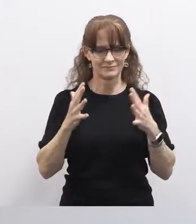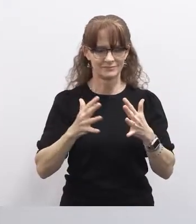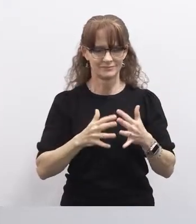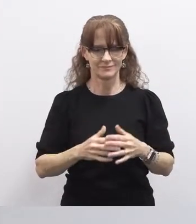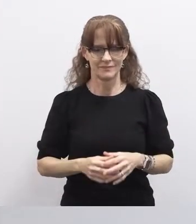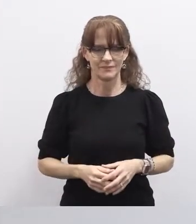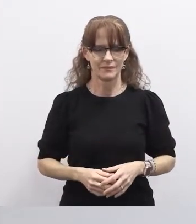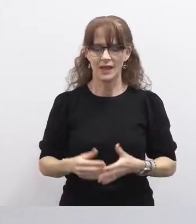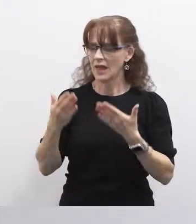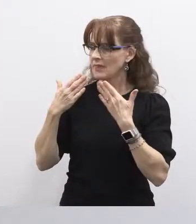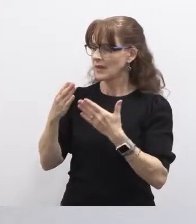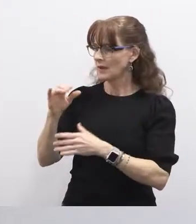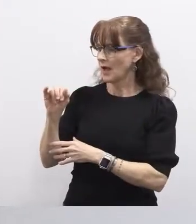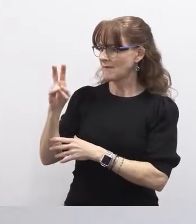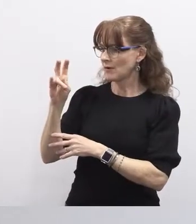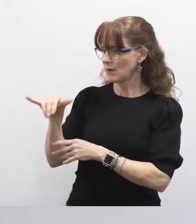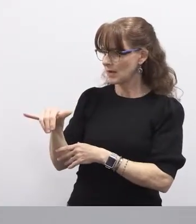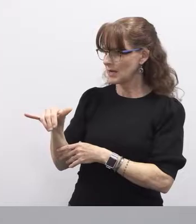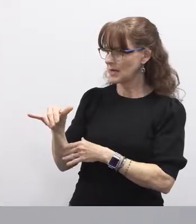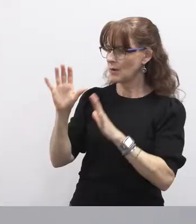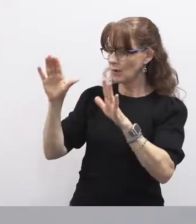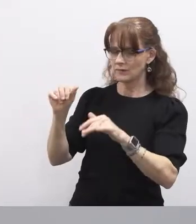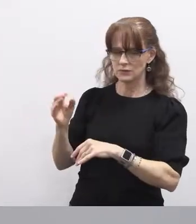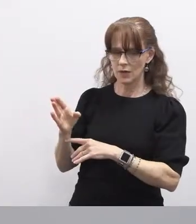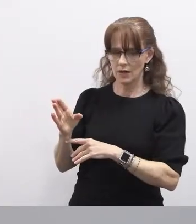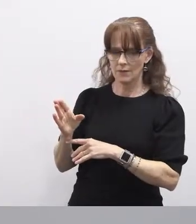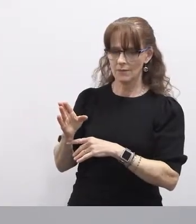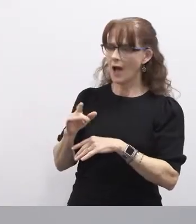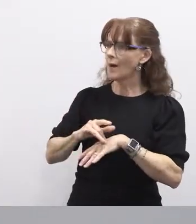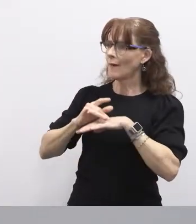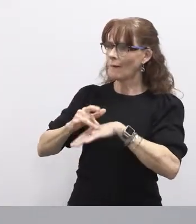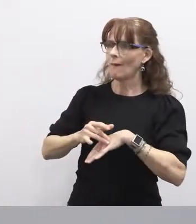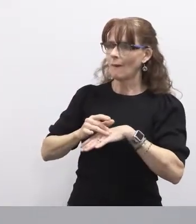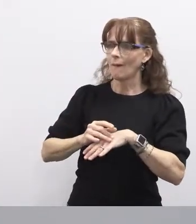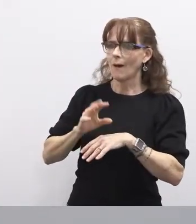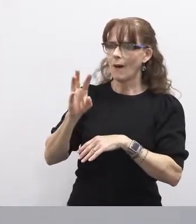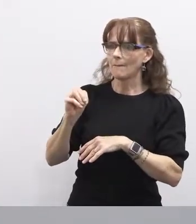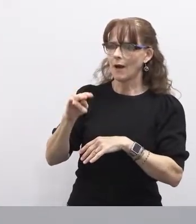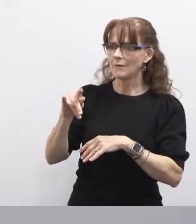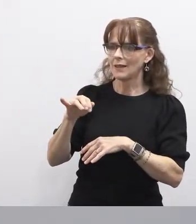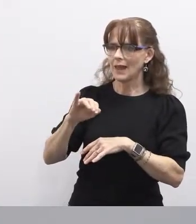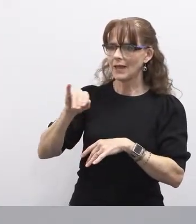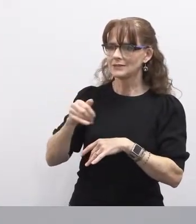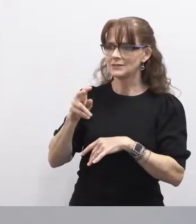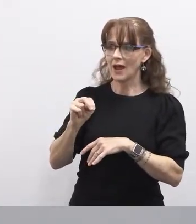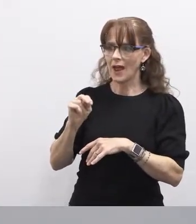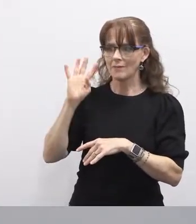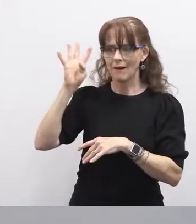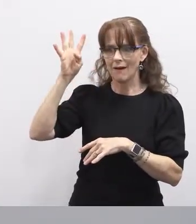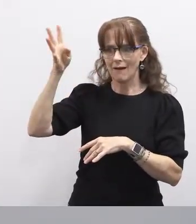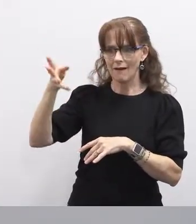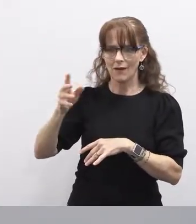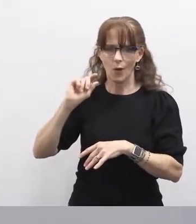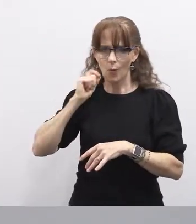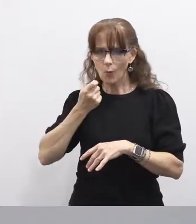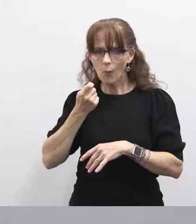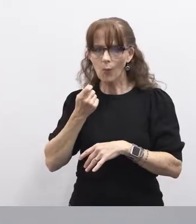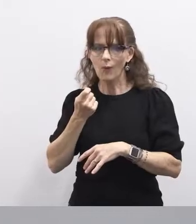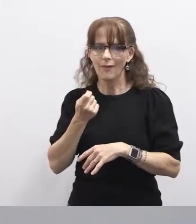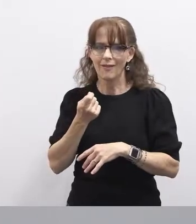Thank you, Ivory. Wonderful job. I'm stuck on the marmalades and jams. That sounds like a cool